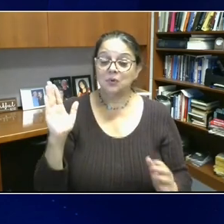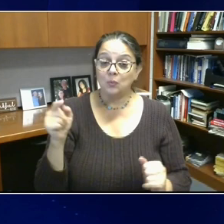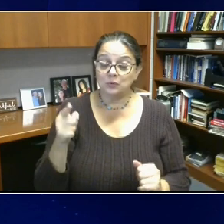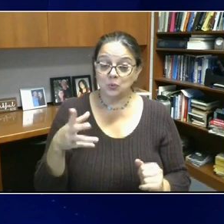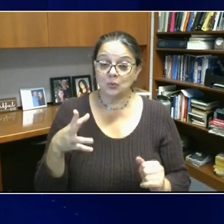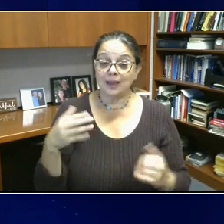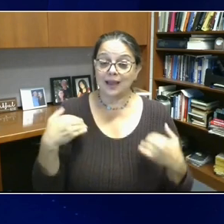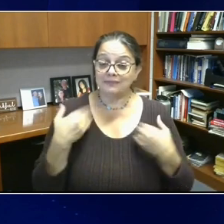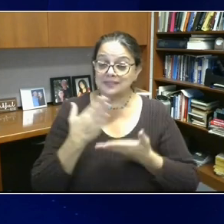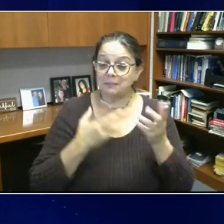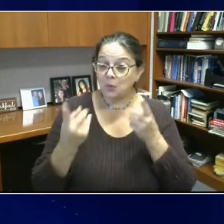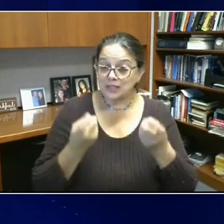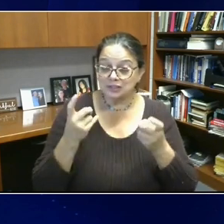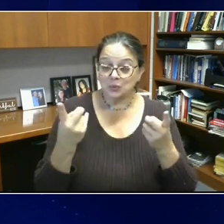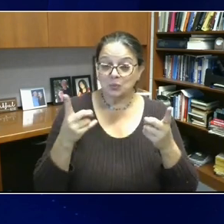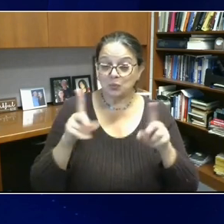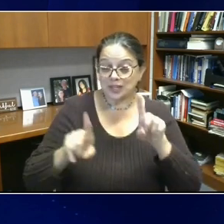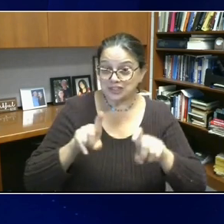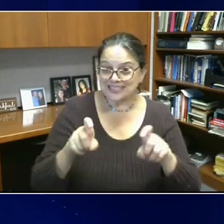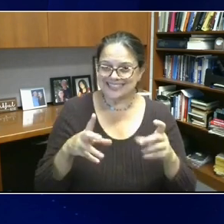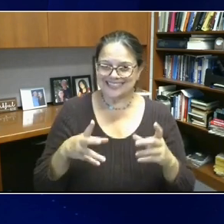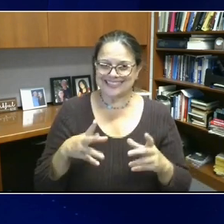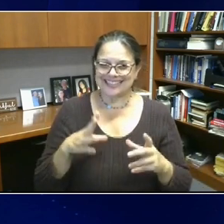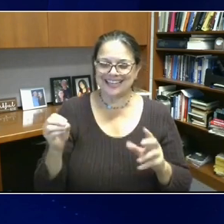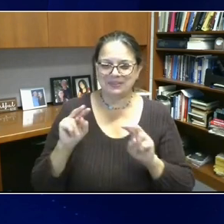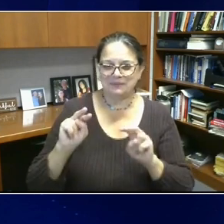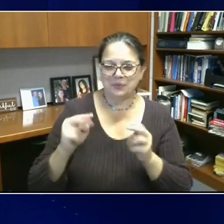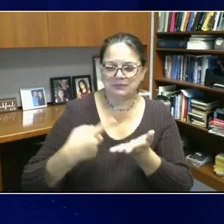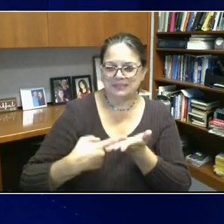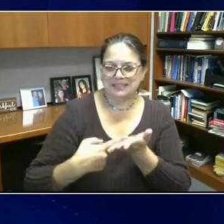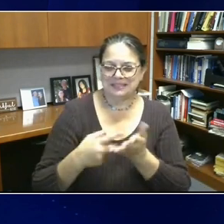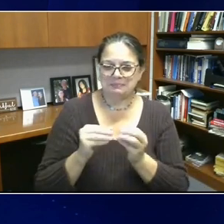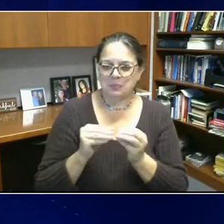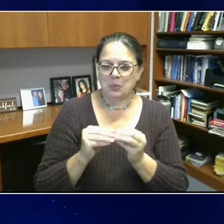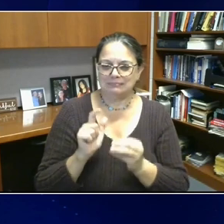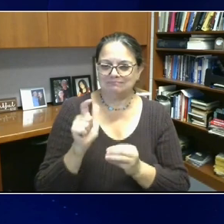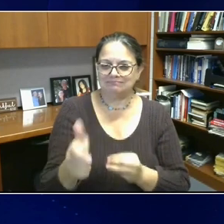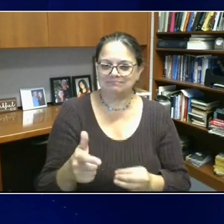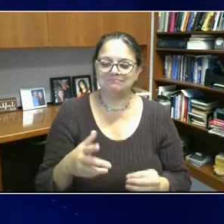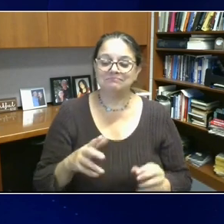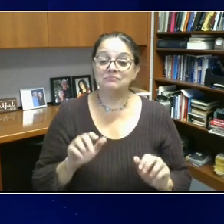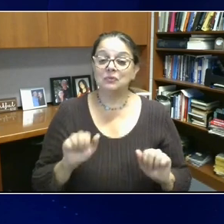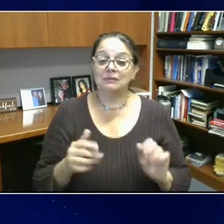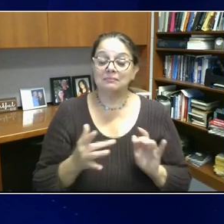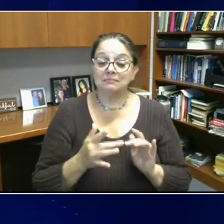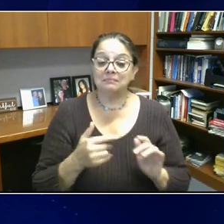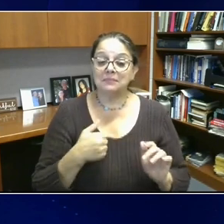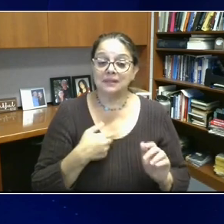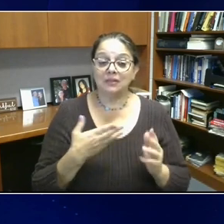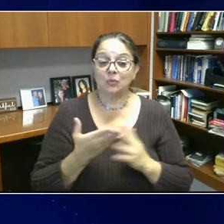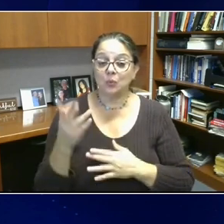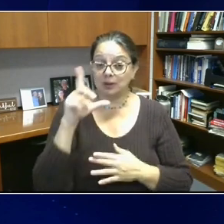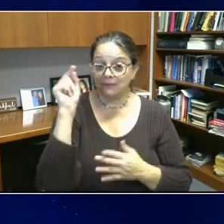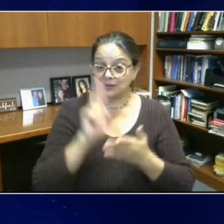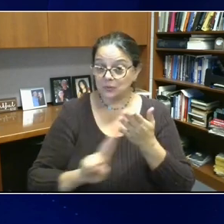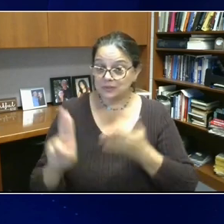This wraps up my presentation. I hope you will have some questions for me, and I look forward to our upcoming